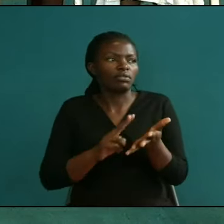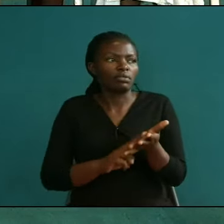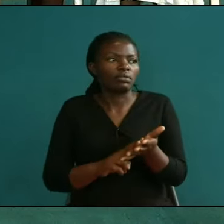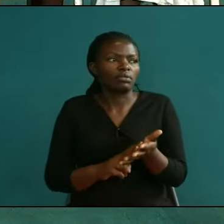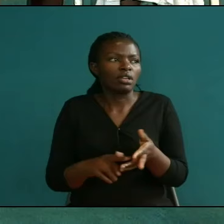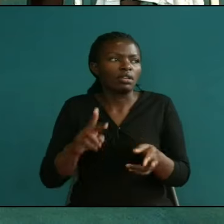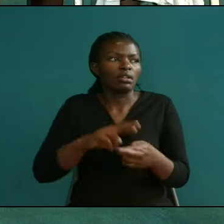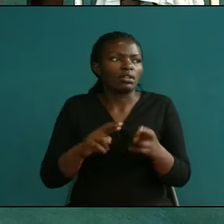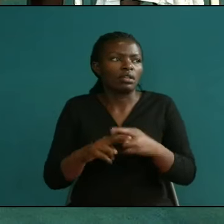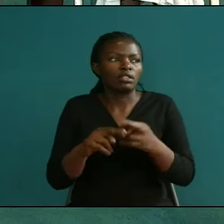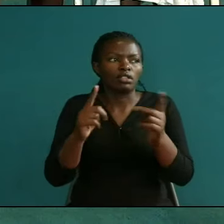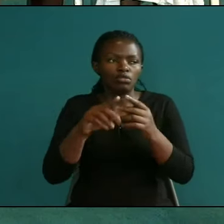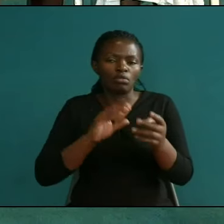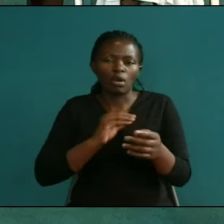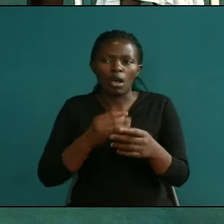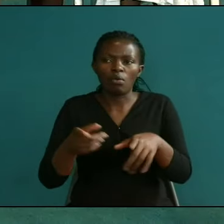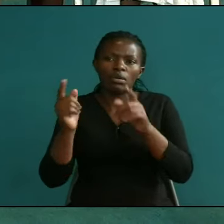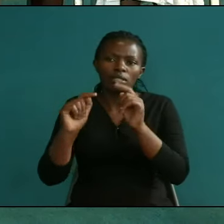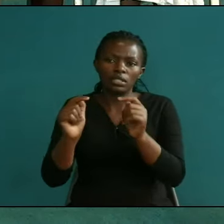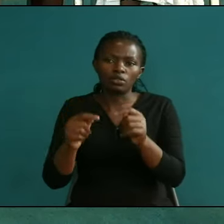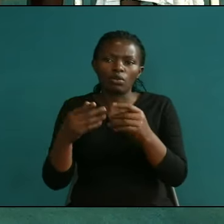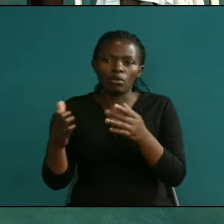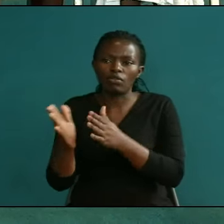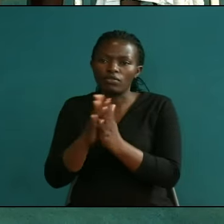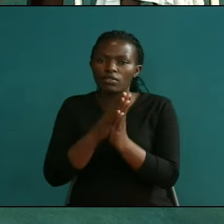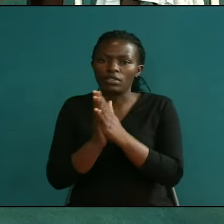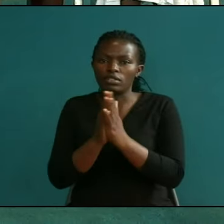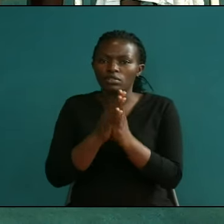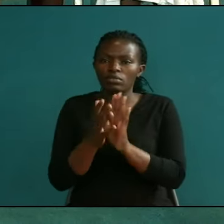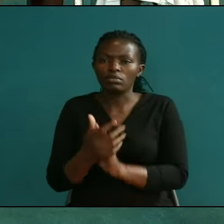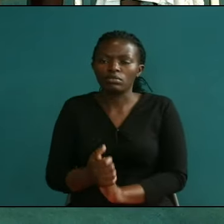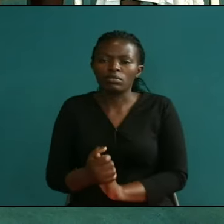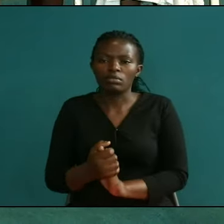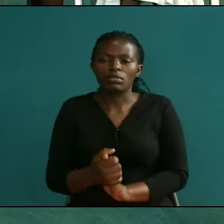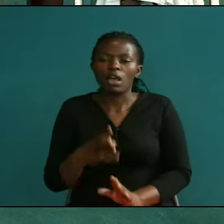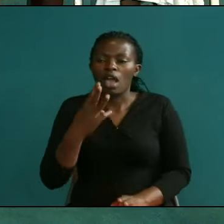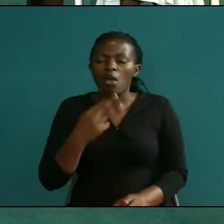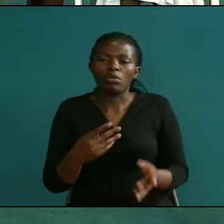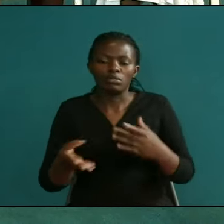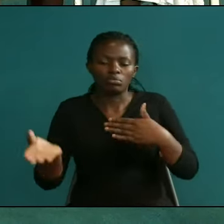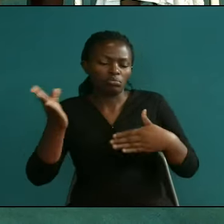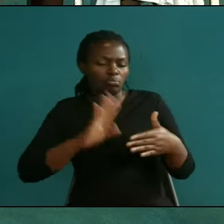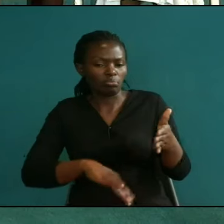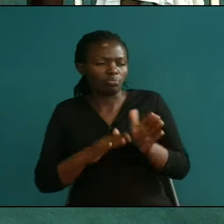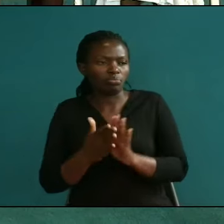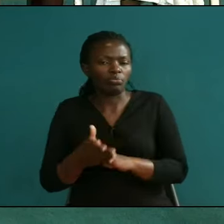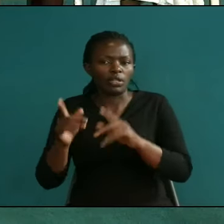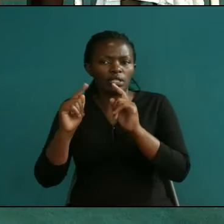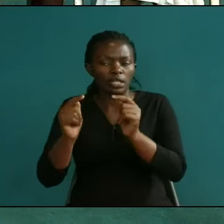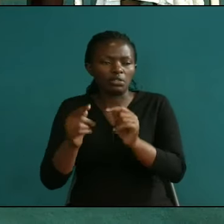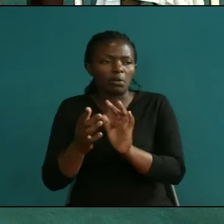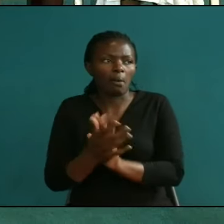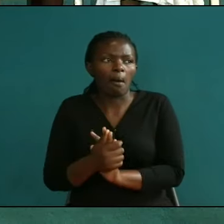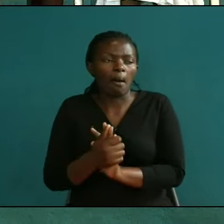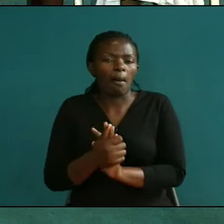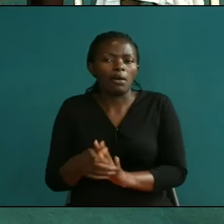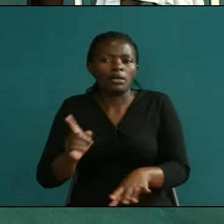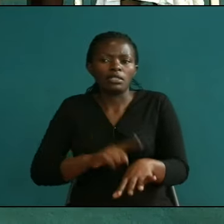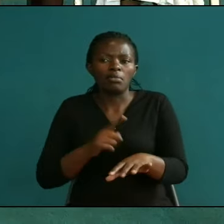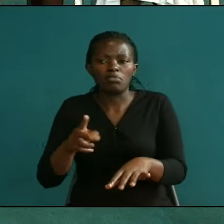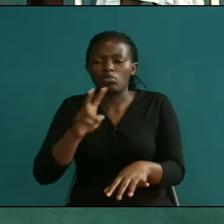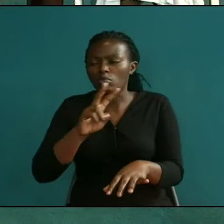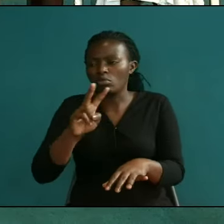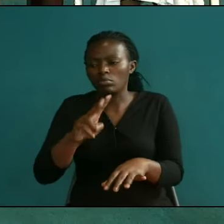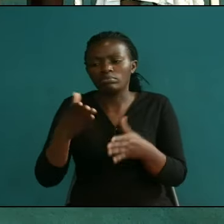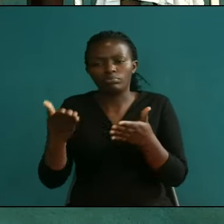to even our title of the story, because the title is I Want You Back. Mm-hmm. And if you look at it, Jesus, we